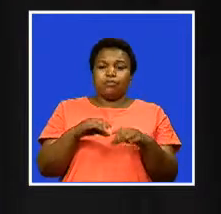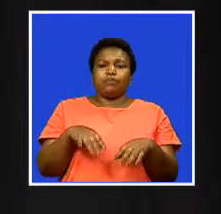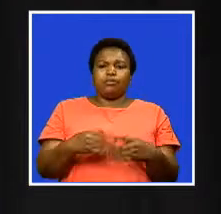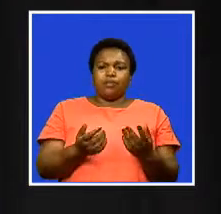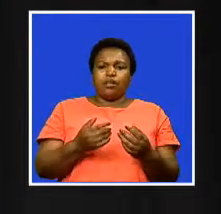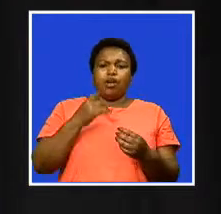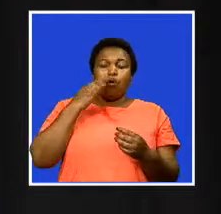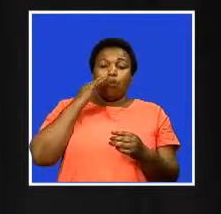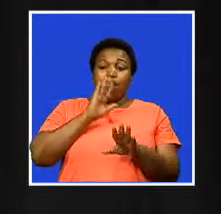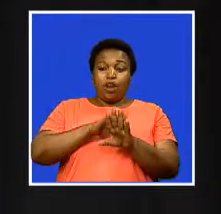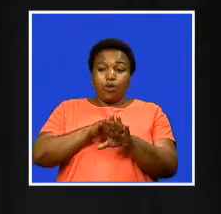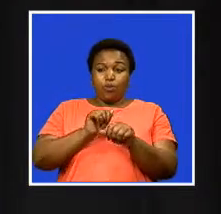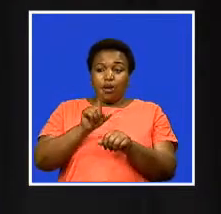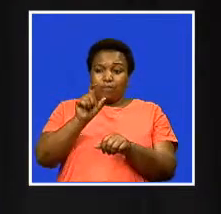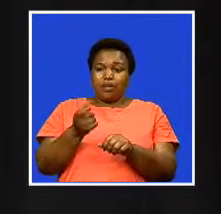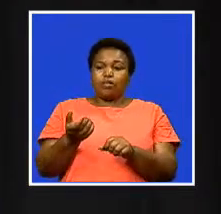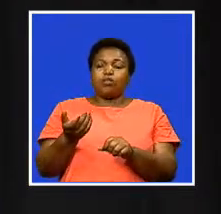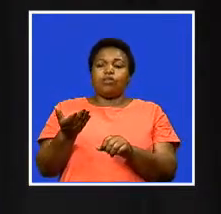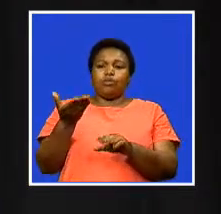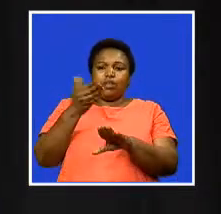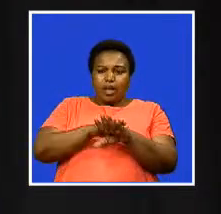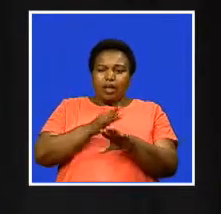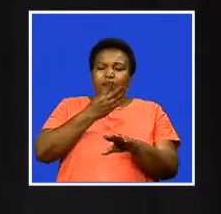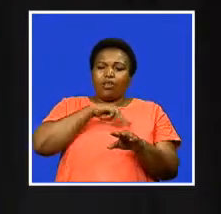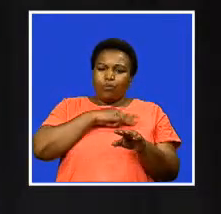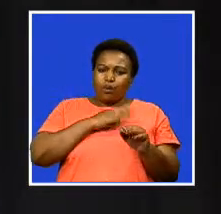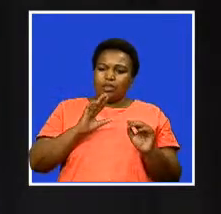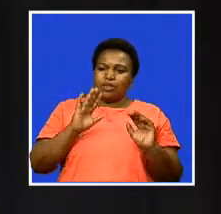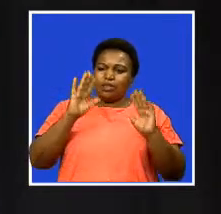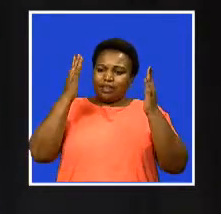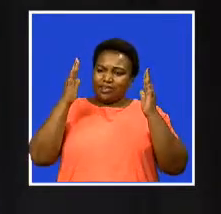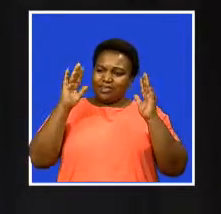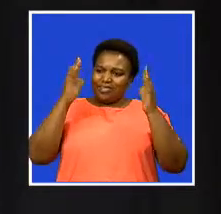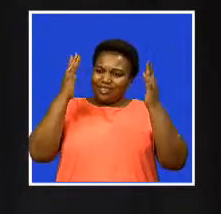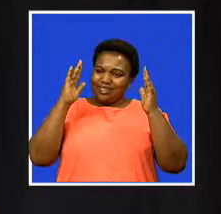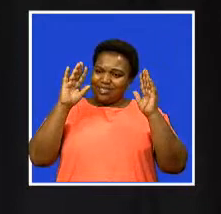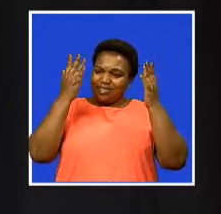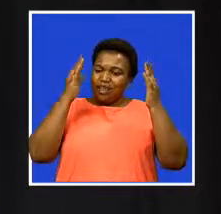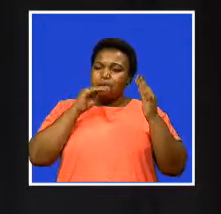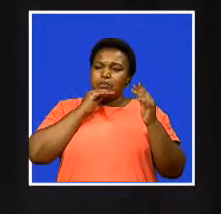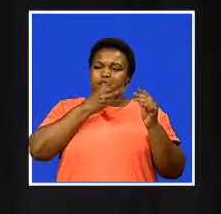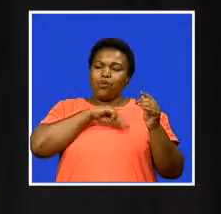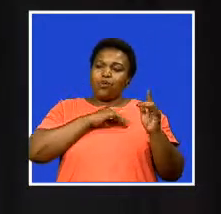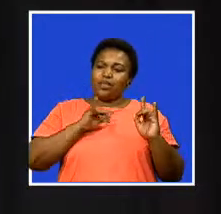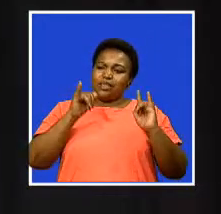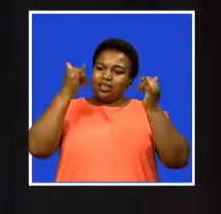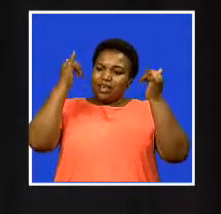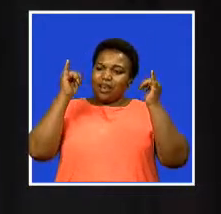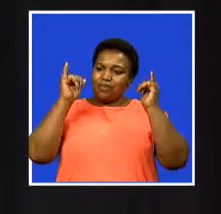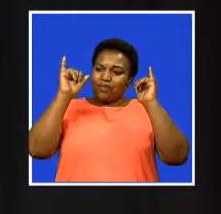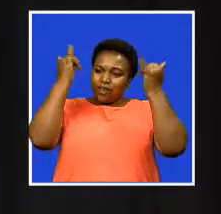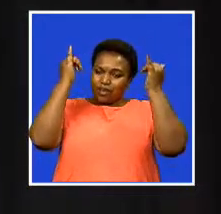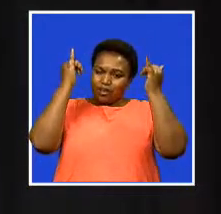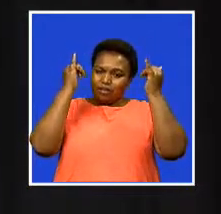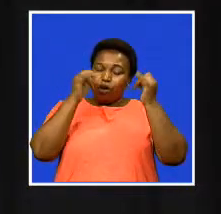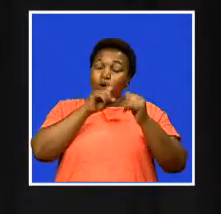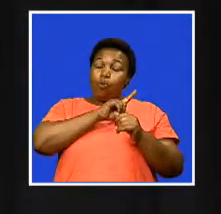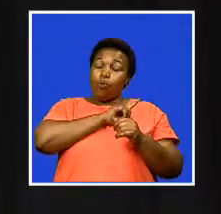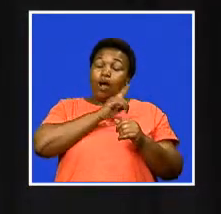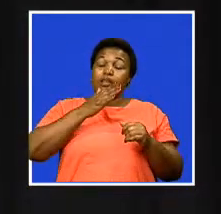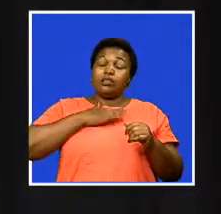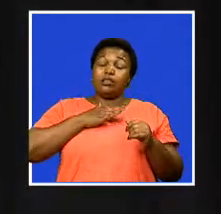day nakude lofile siya celebrate ngoba sine njengelitiko ngkhosi letempilo sibuka